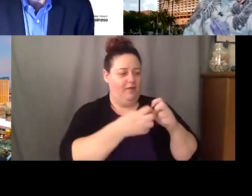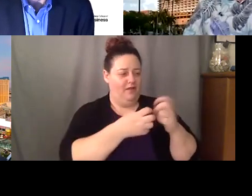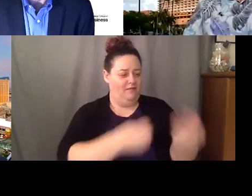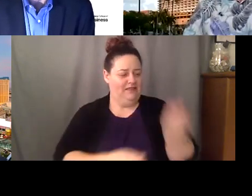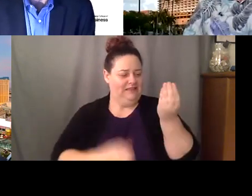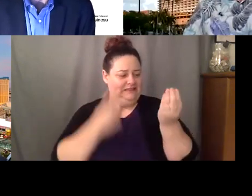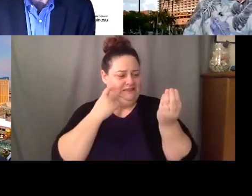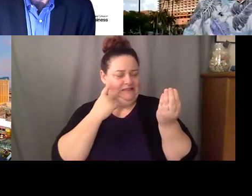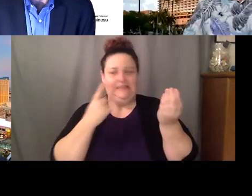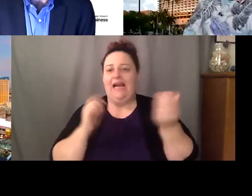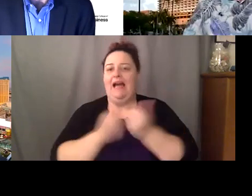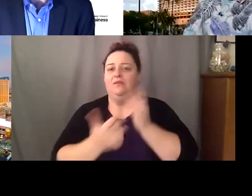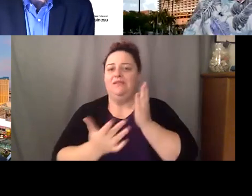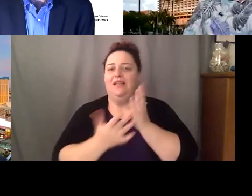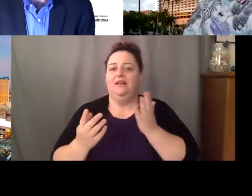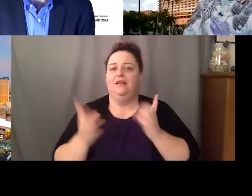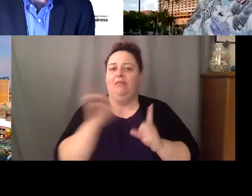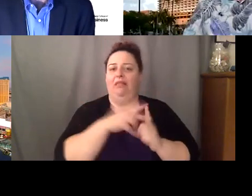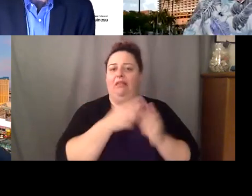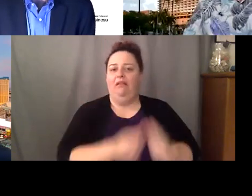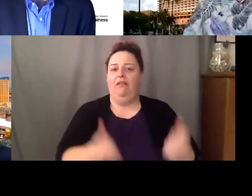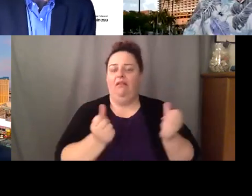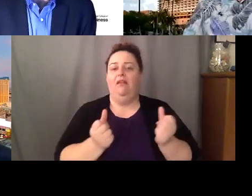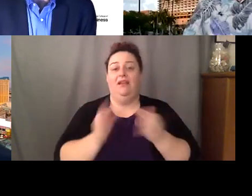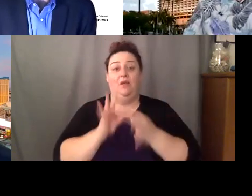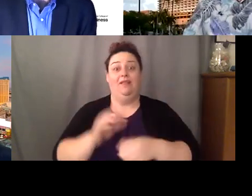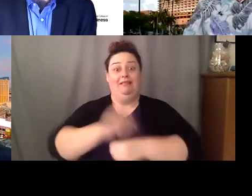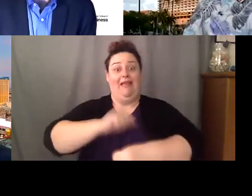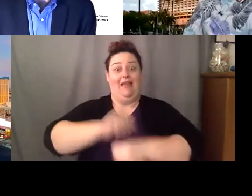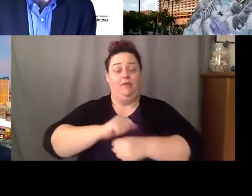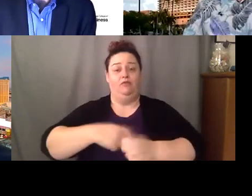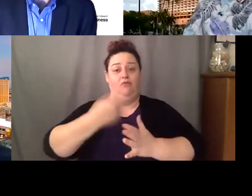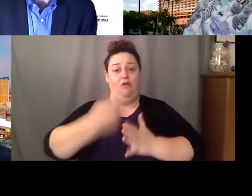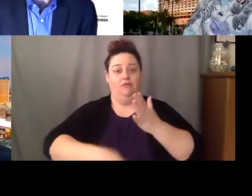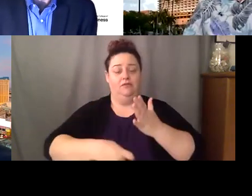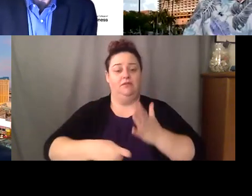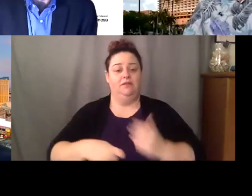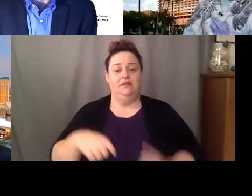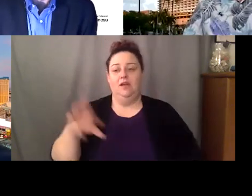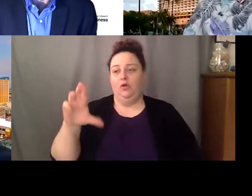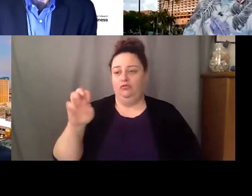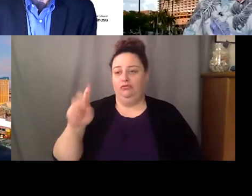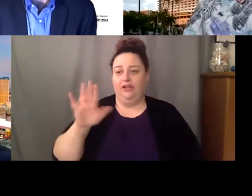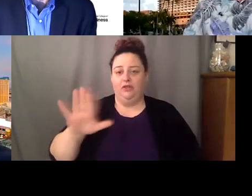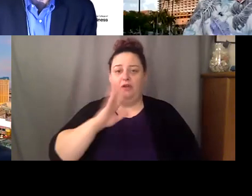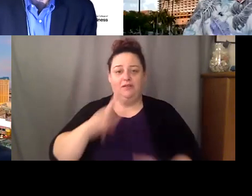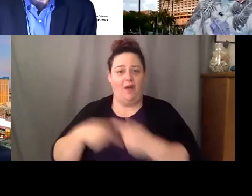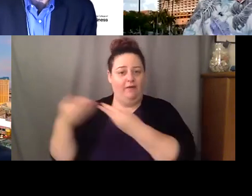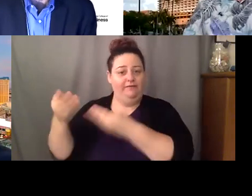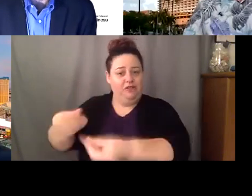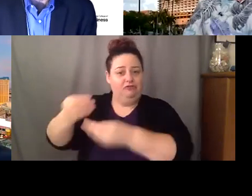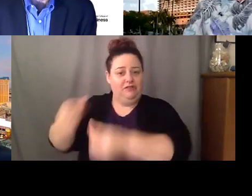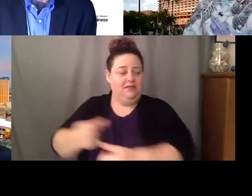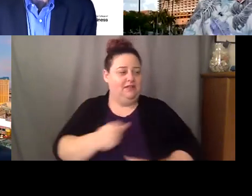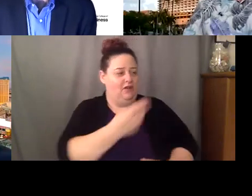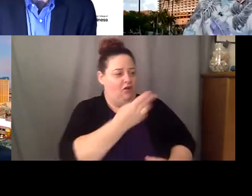and the future of labor and labor costs. So I know, Rick, you talked about efficiency and Harvey, you talked about some of